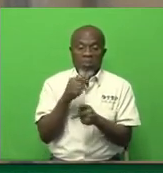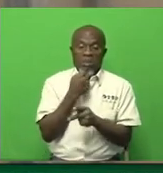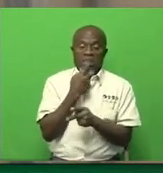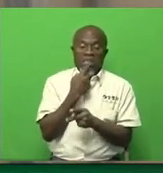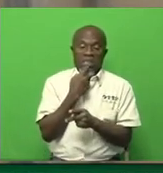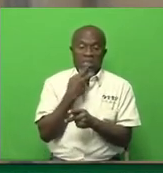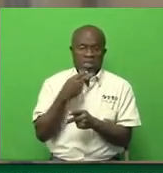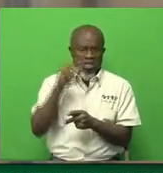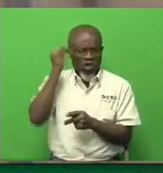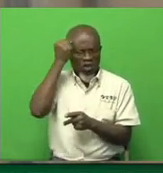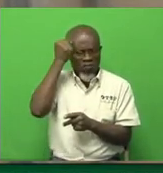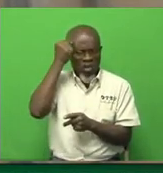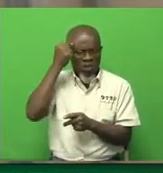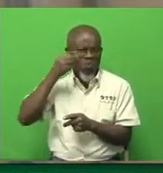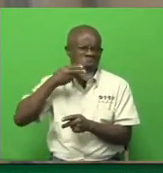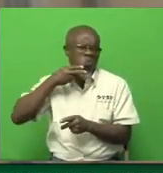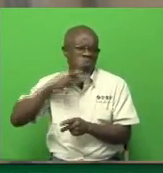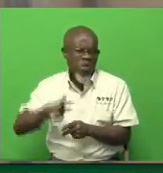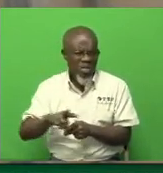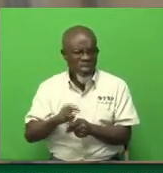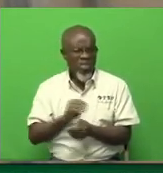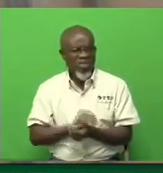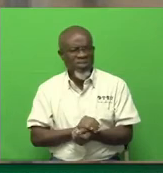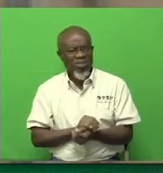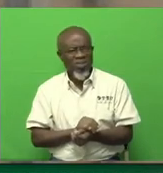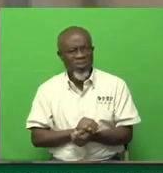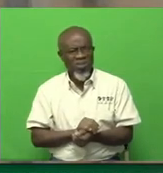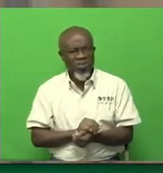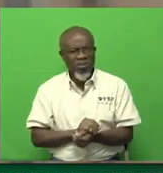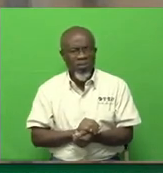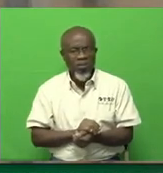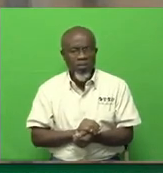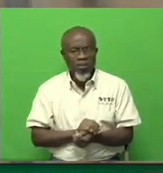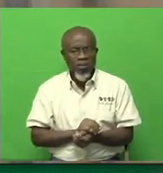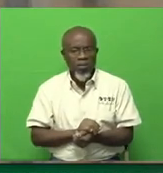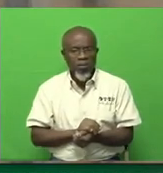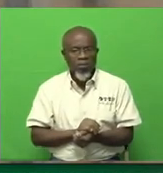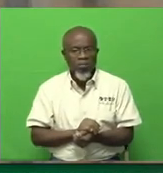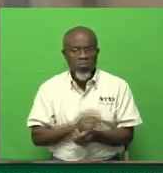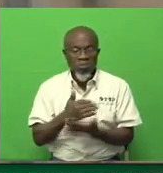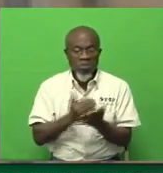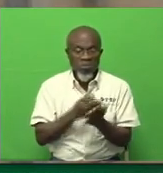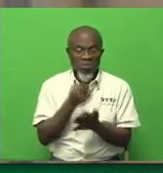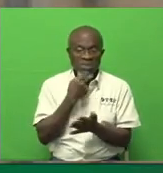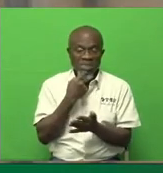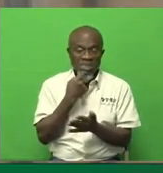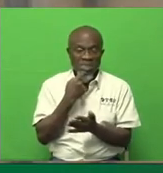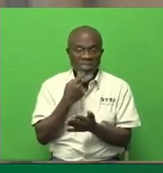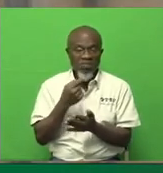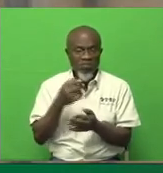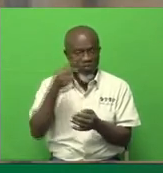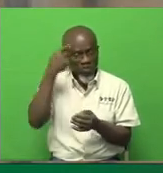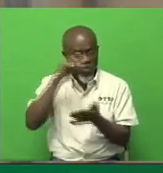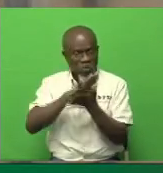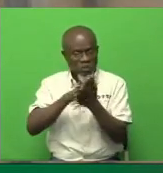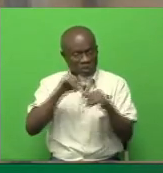physically sometimes you have short memories you don't remember uh that's called for school to remain online forever